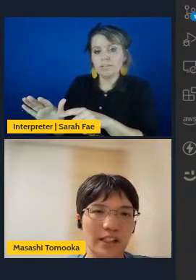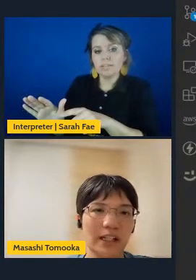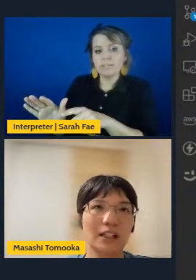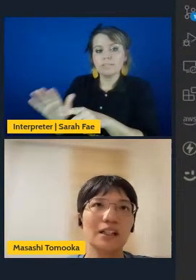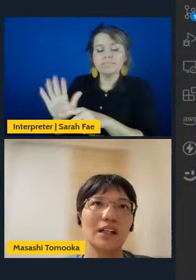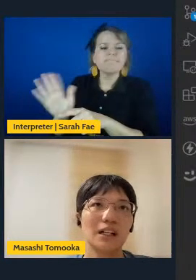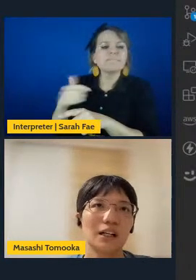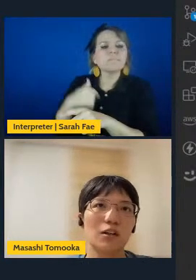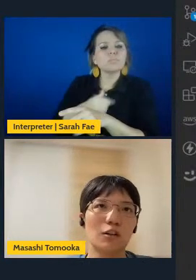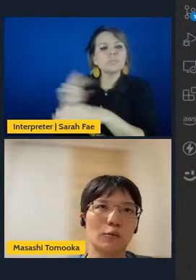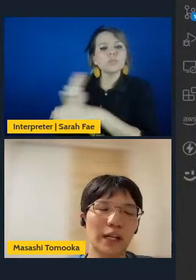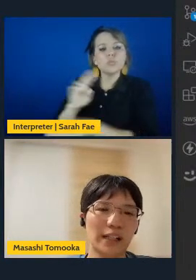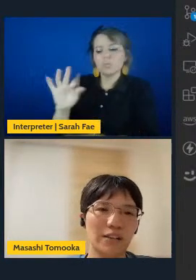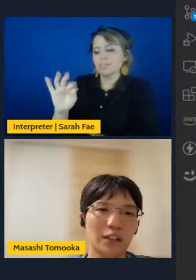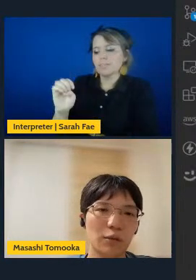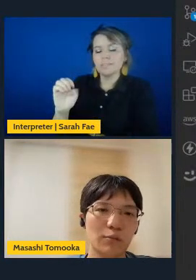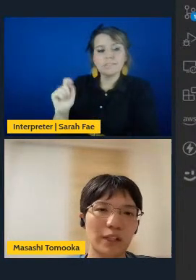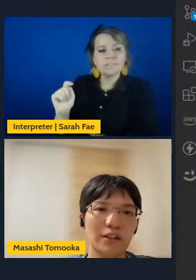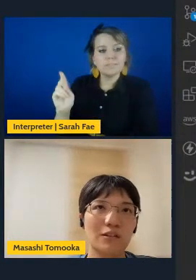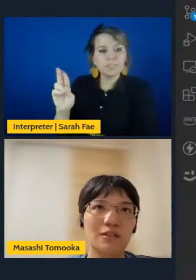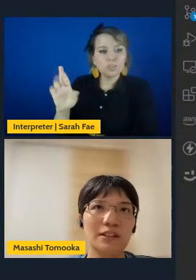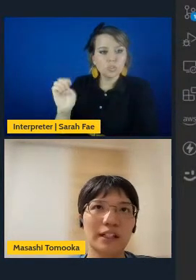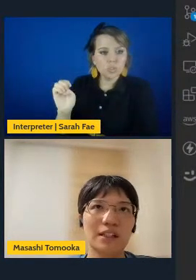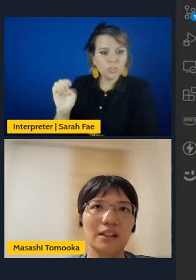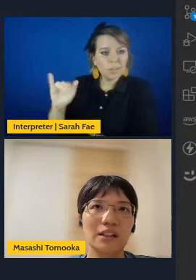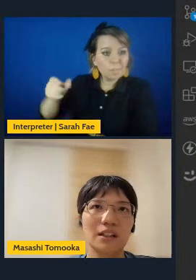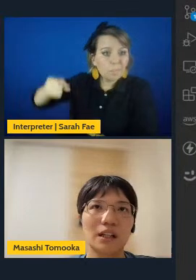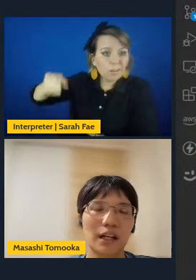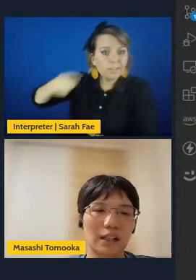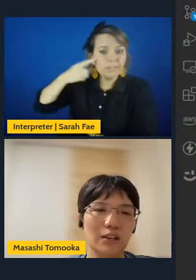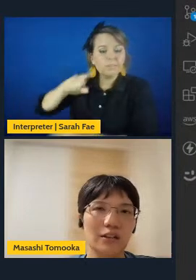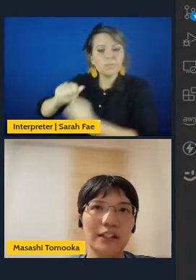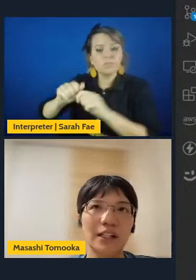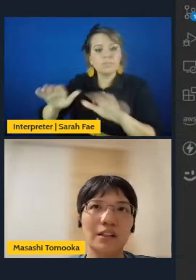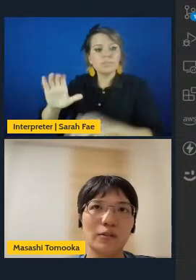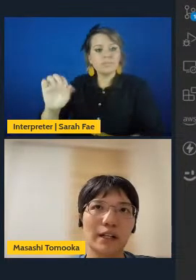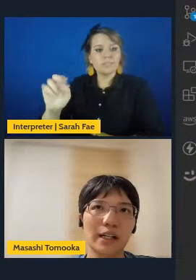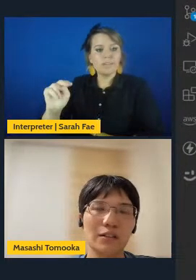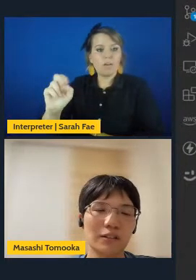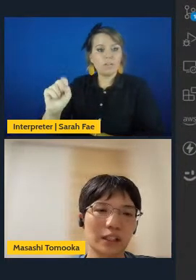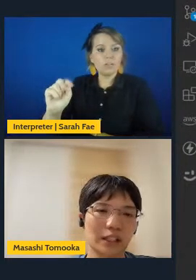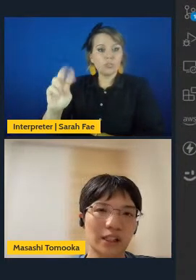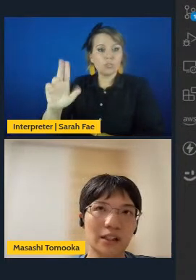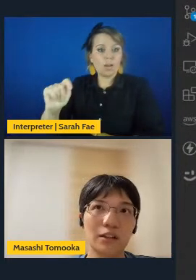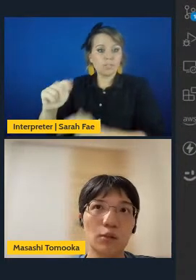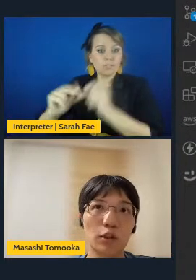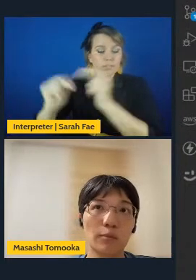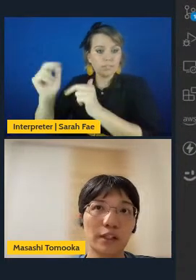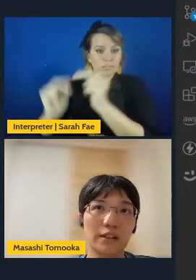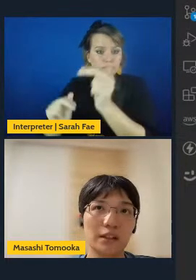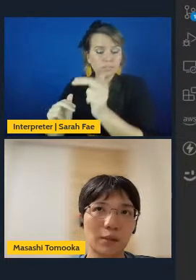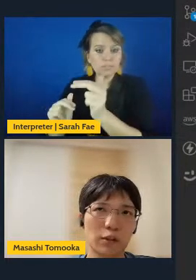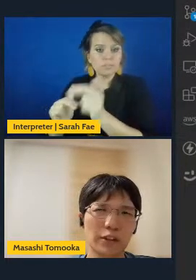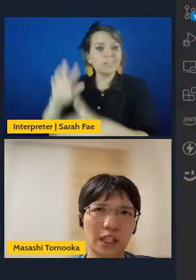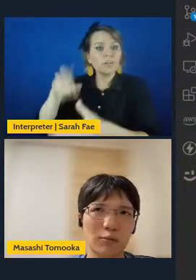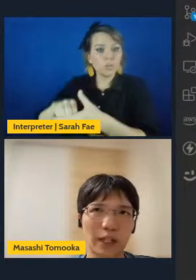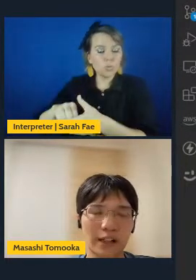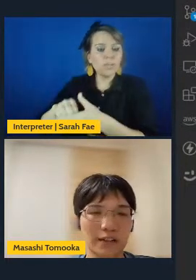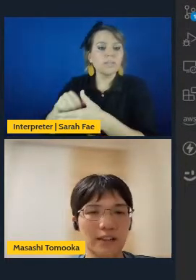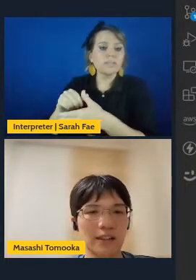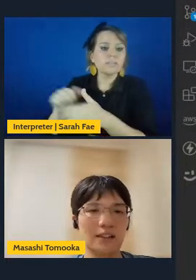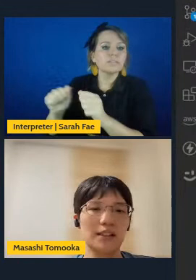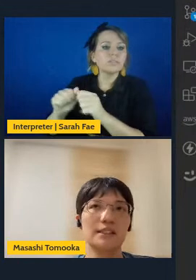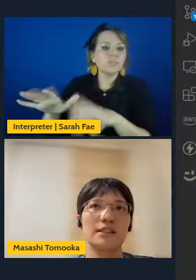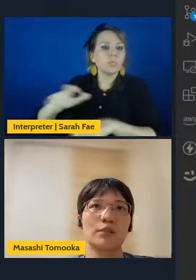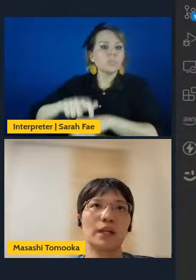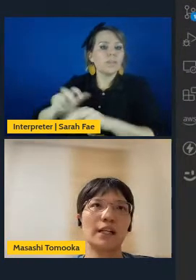a feature of bucket deployment construct to create a file containing deploy time